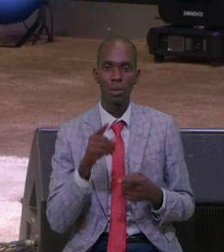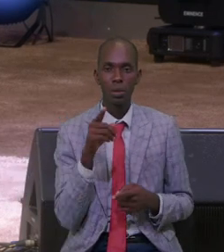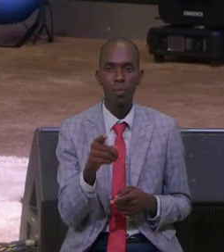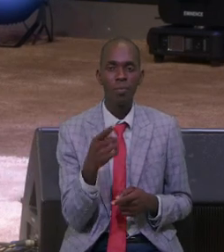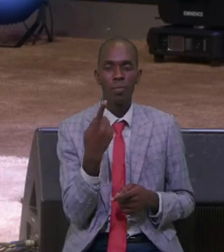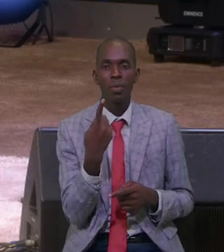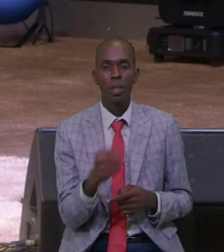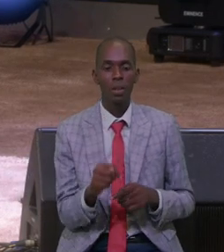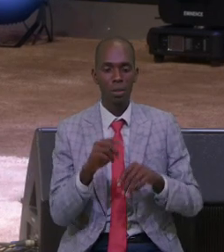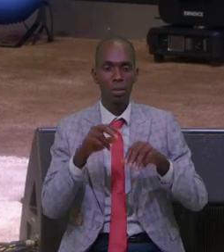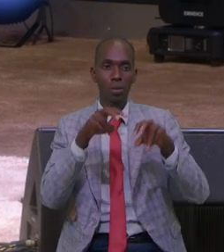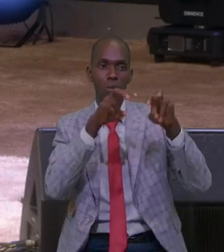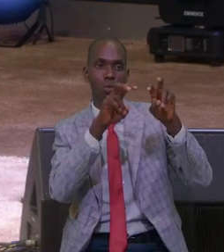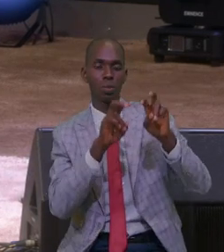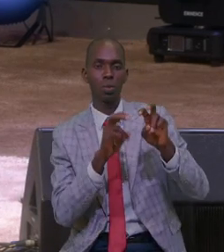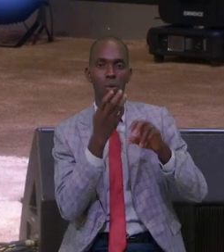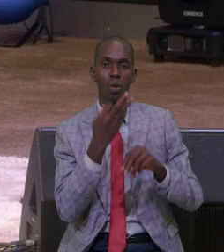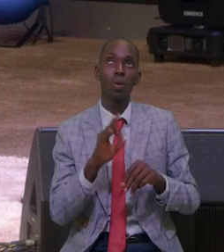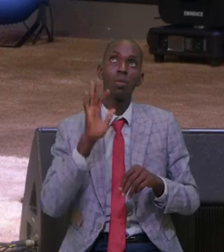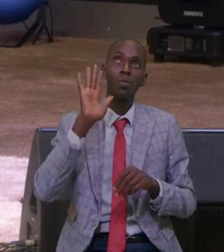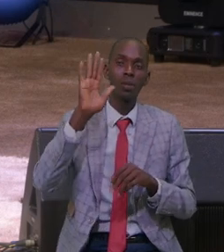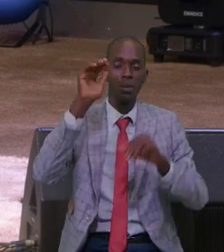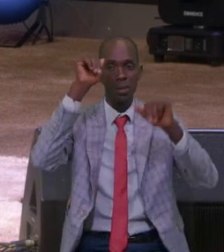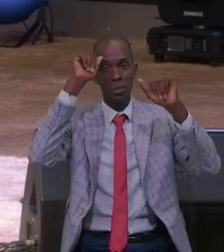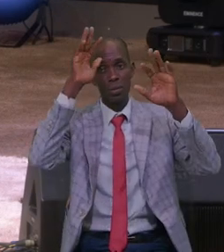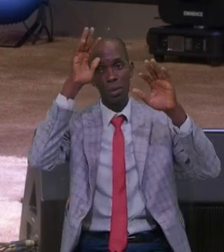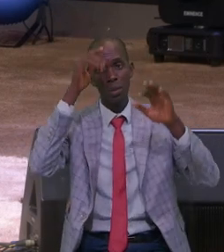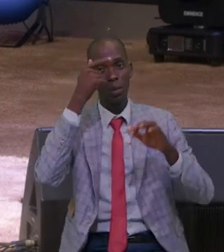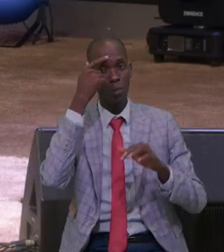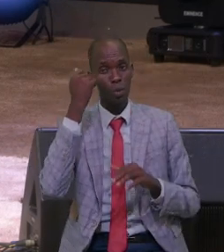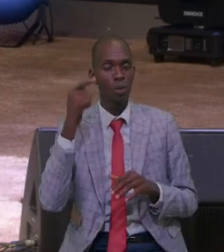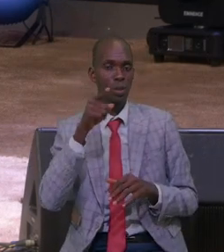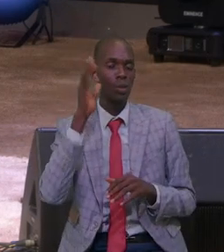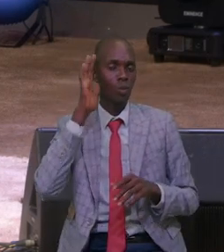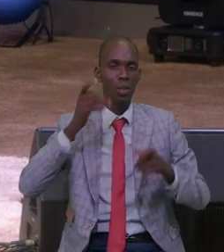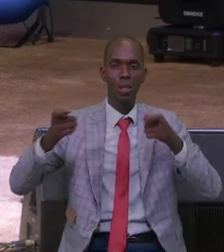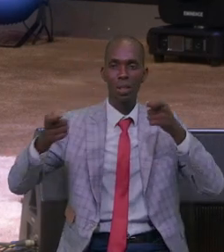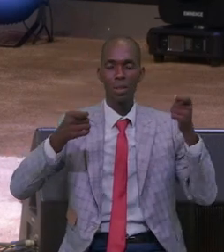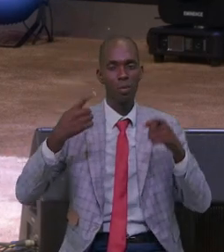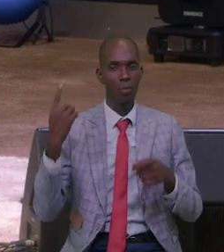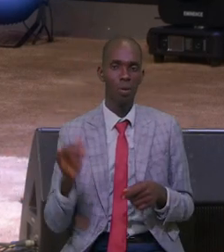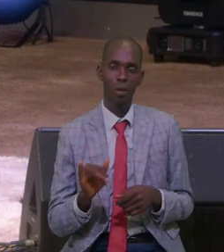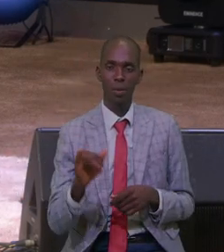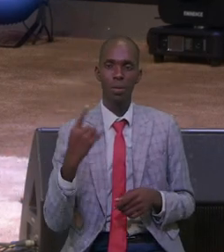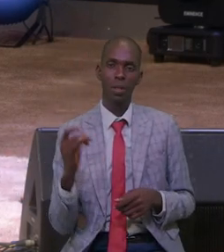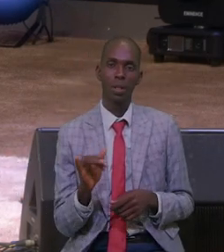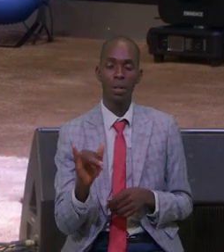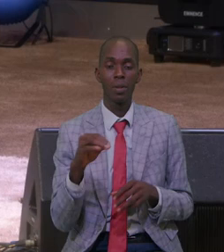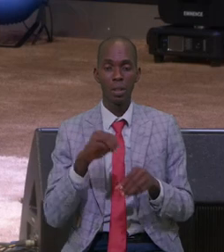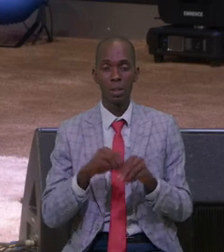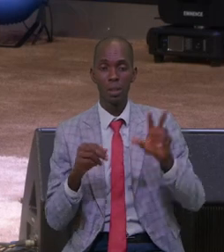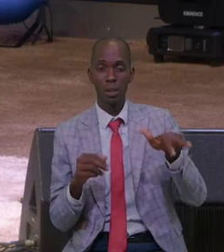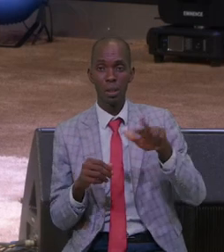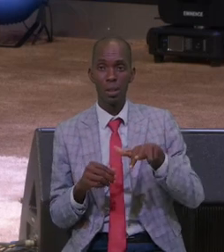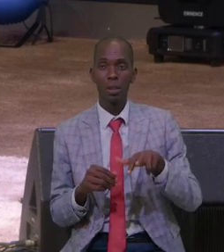the throne of his father David, because he will reign forever and ever. Verse 33, he shall